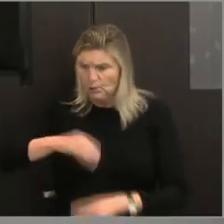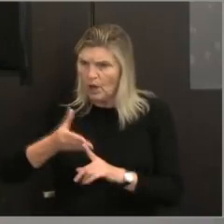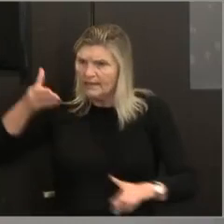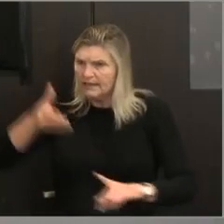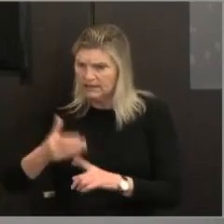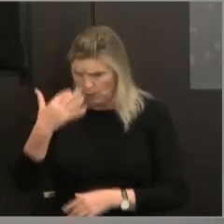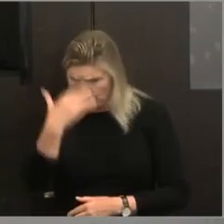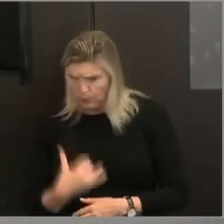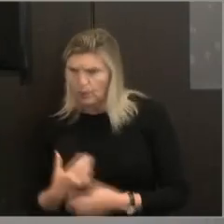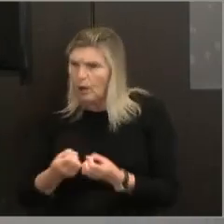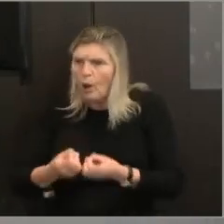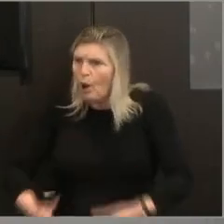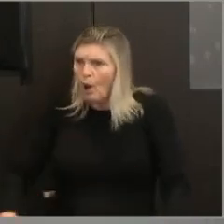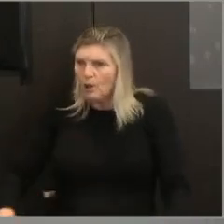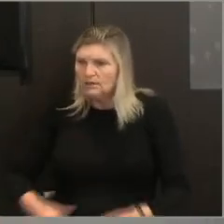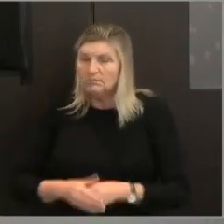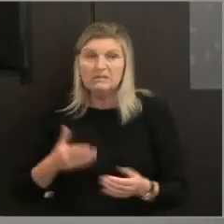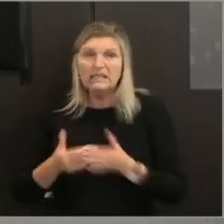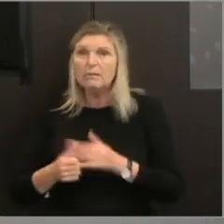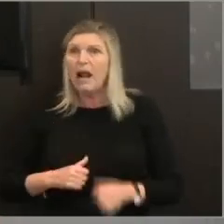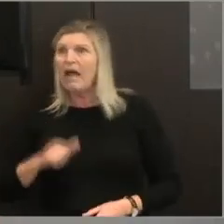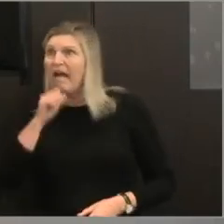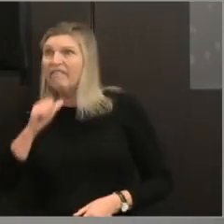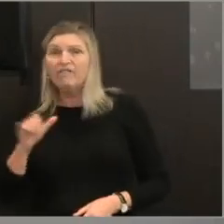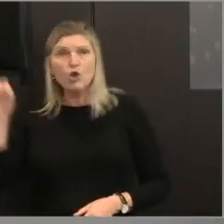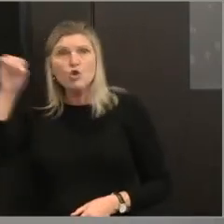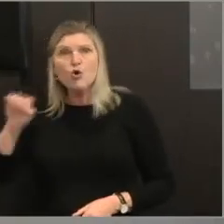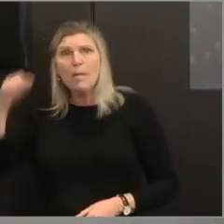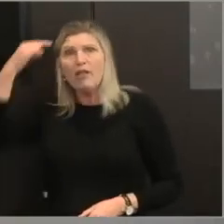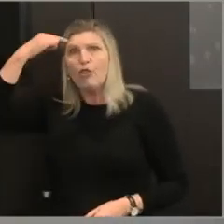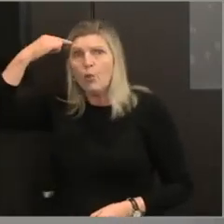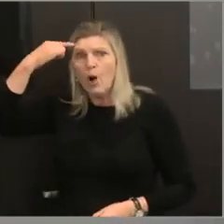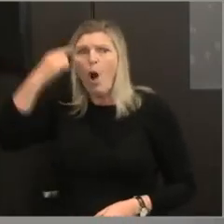an allegedly honourable intent or kind usage.